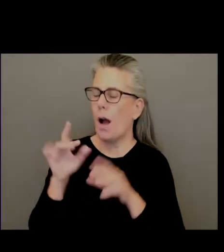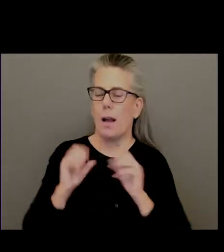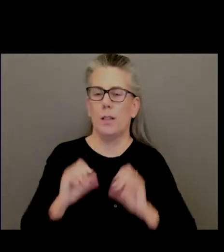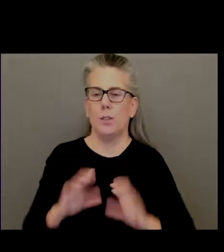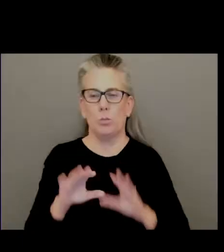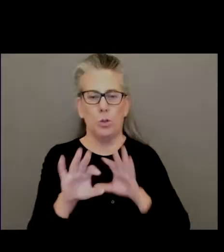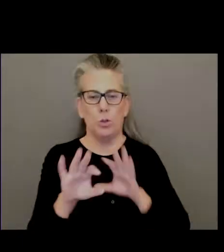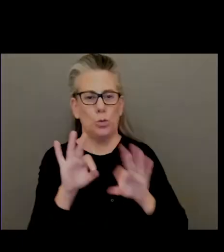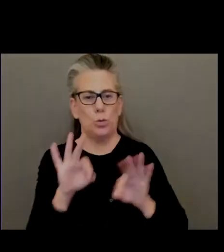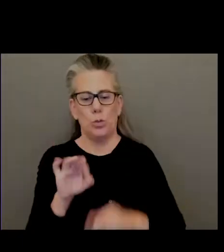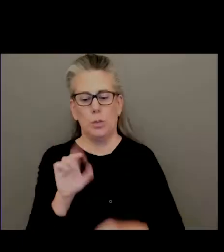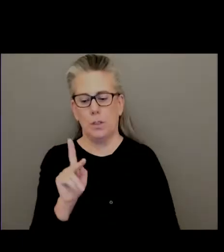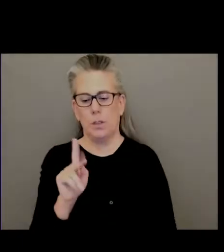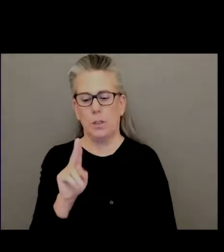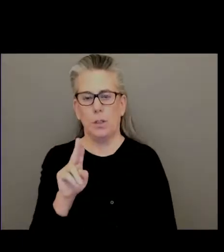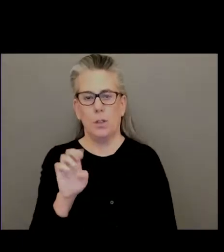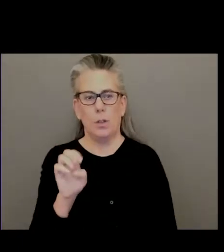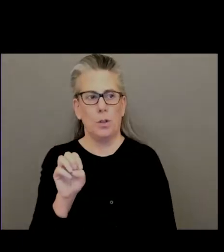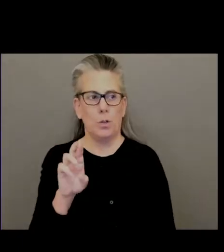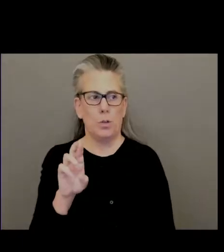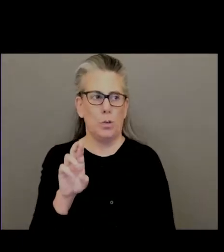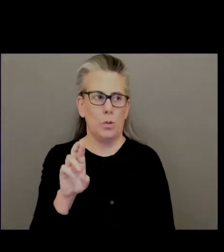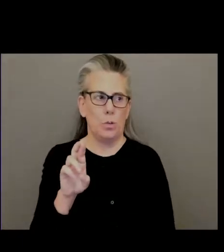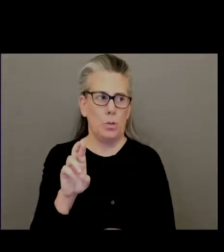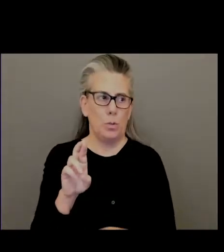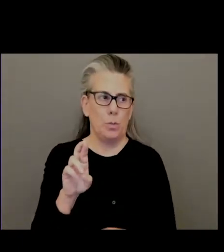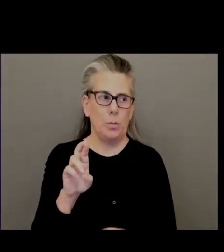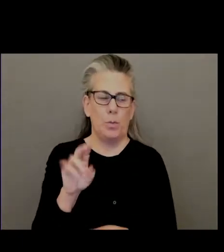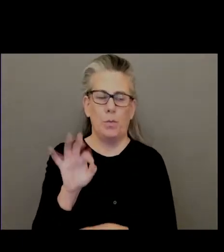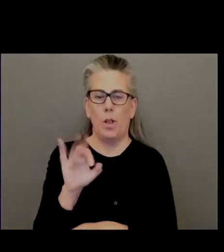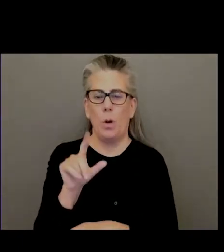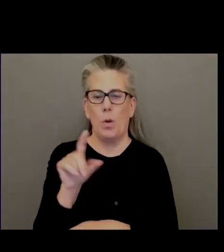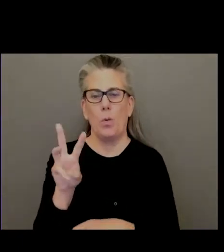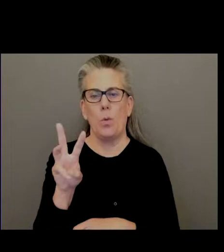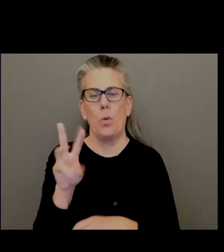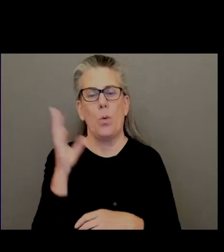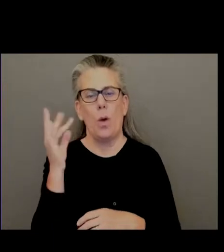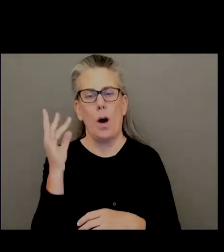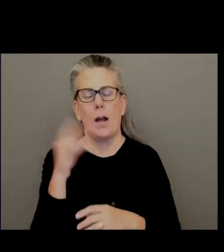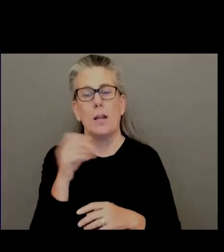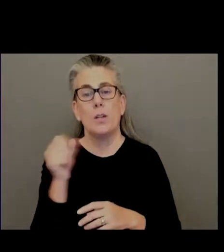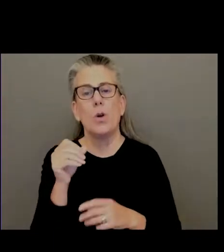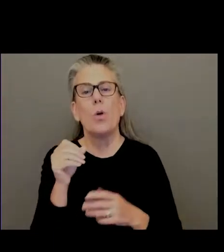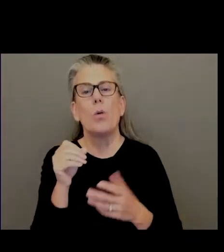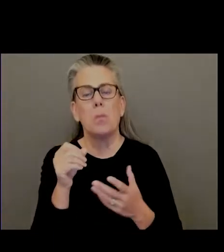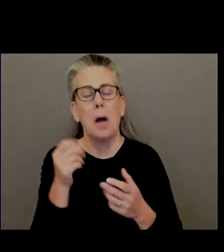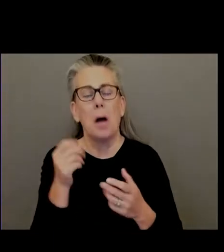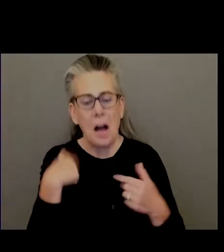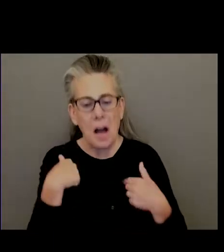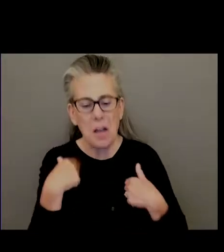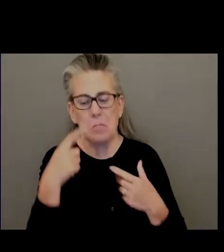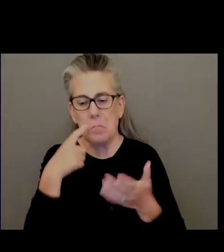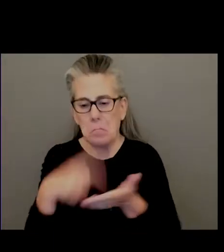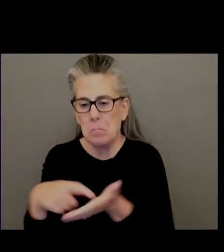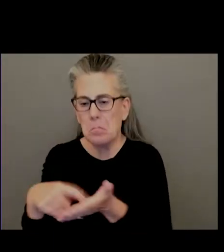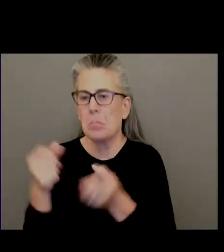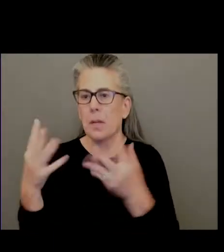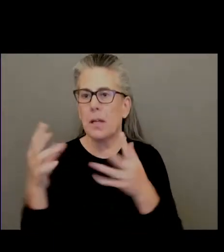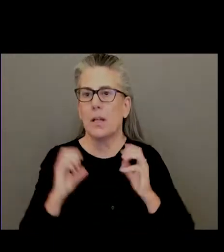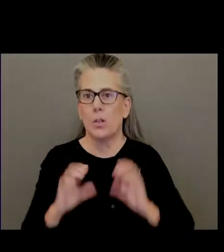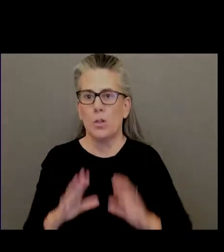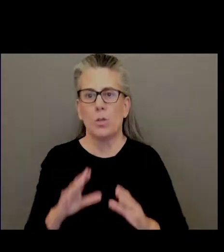they are facing that we are trying to address with our stack. Okay, so what I've seen with many customers who have portability and hybrid